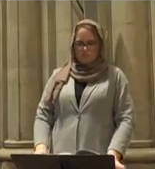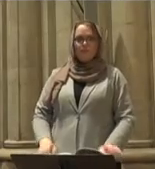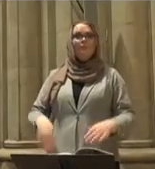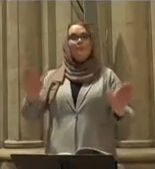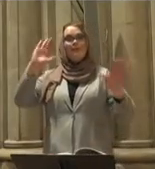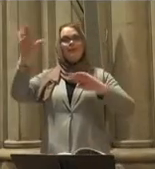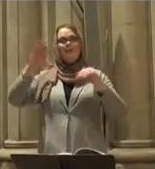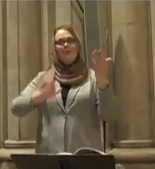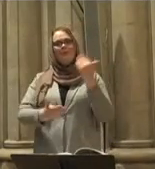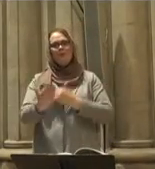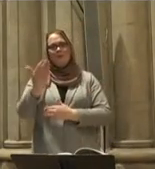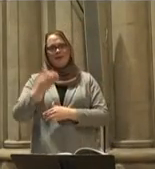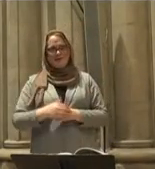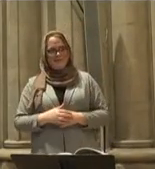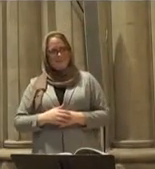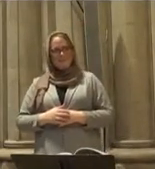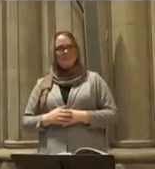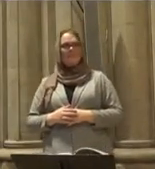Good morning.